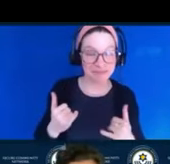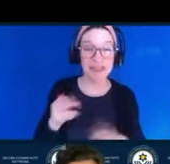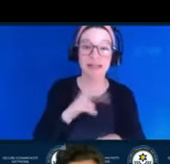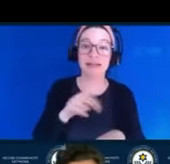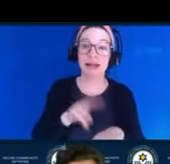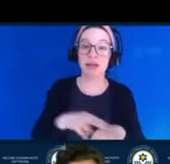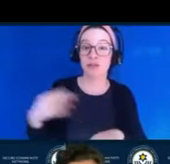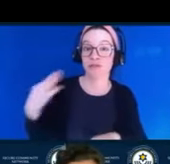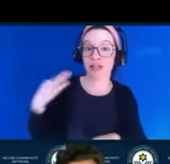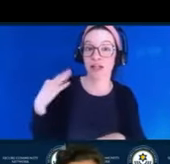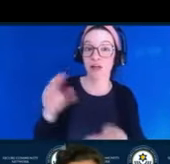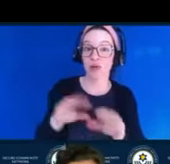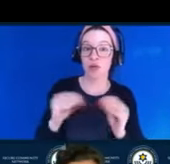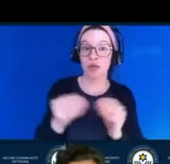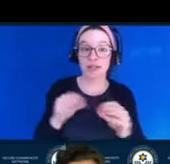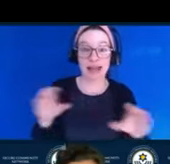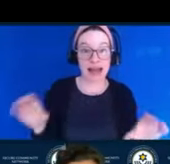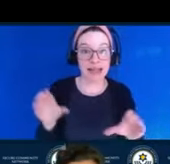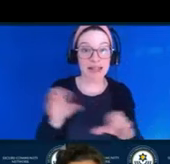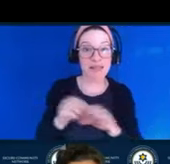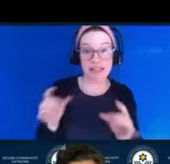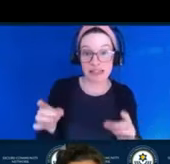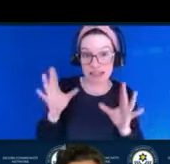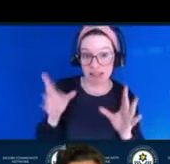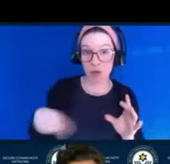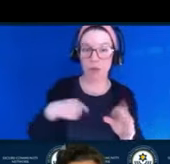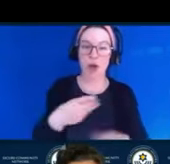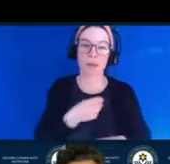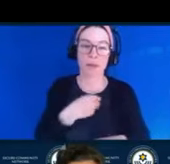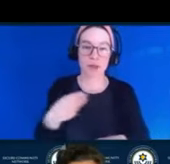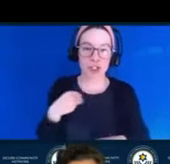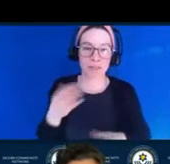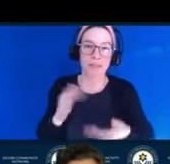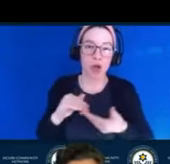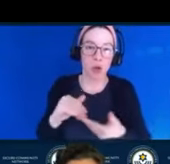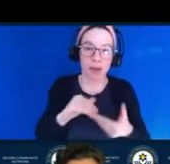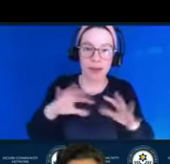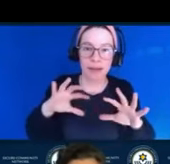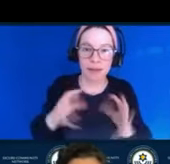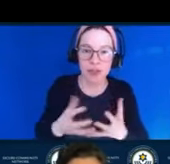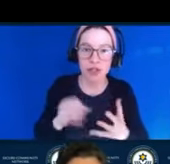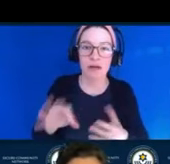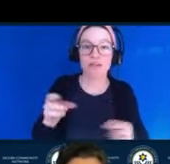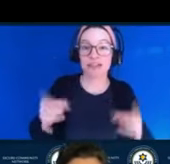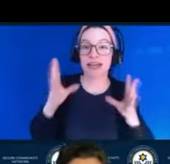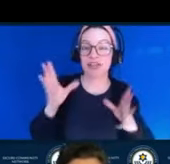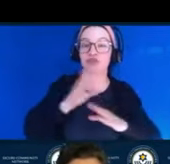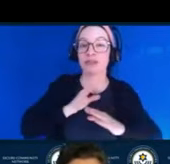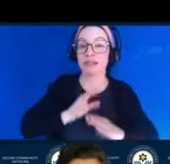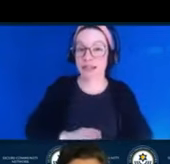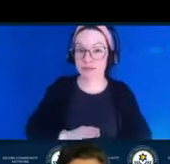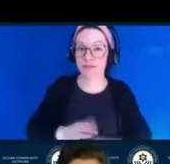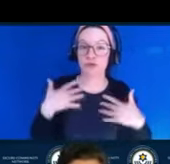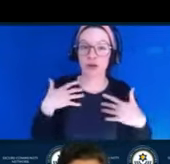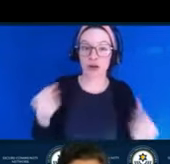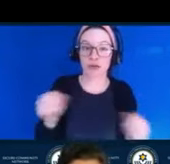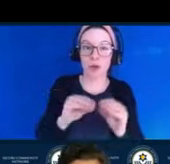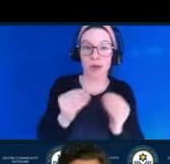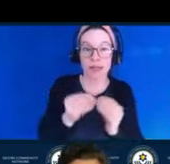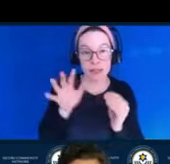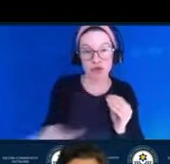Voluntary Organizations Active in Disaster, we are a membership coalition of disaster relief and recovery organizations across the U.S.